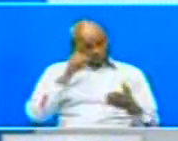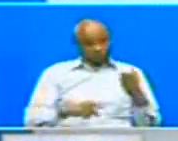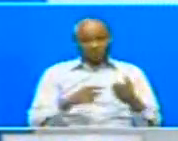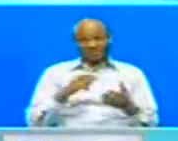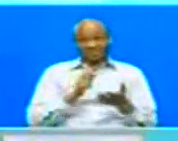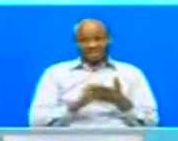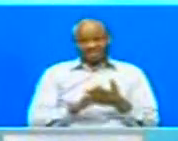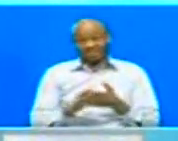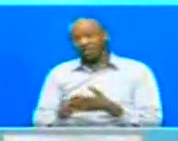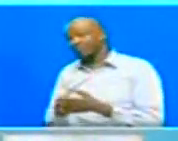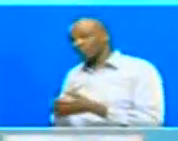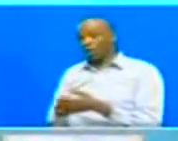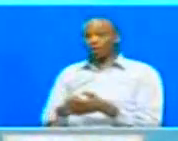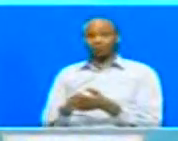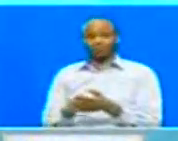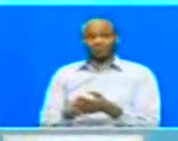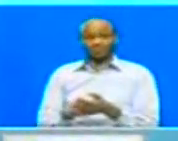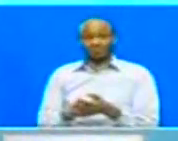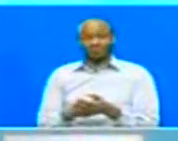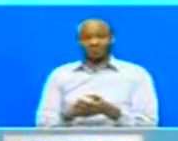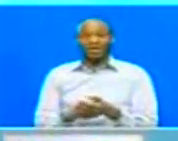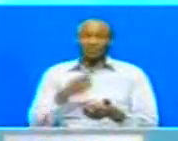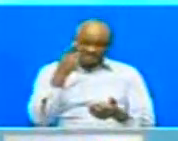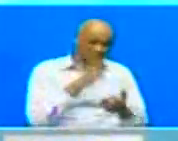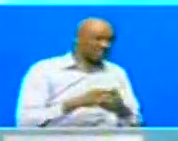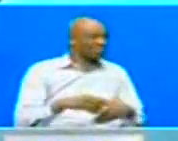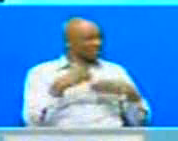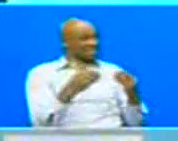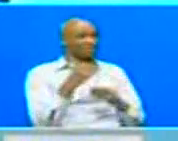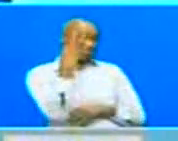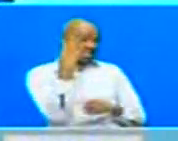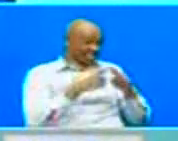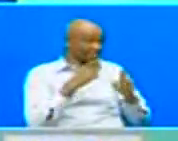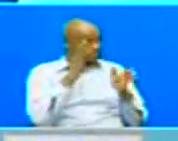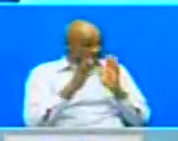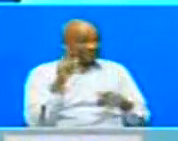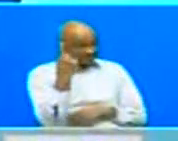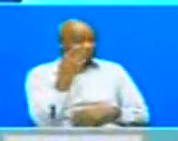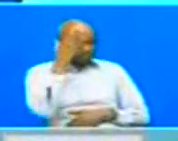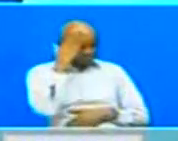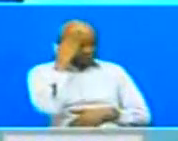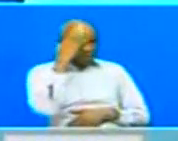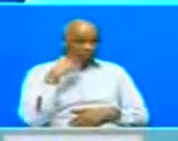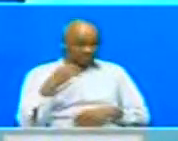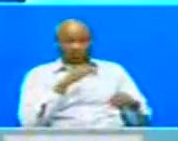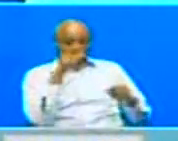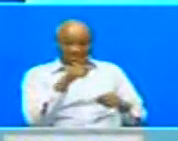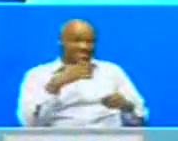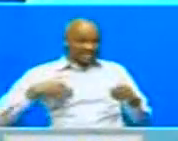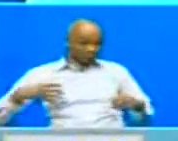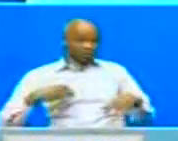signed off on, November 10th, we said, let's give it a three-year plan and a strategy to send them back, to repatriate